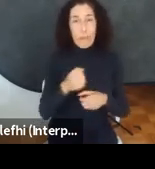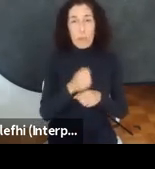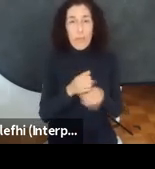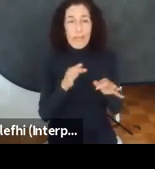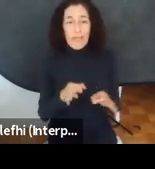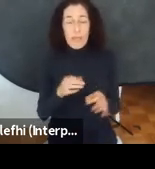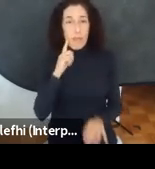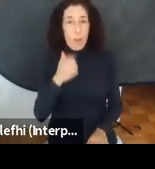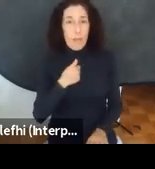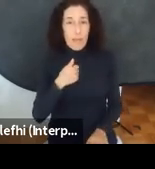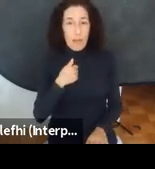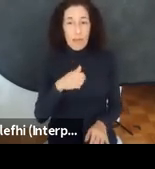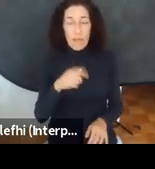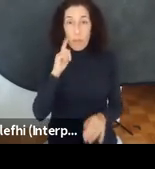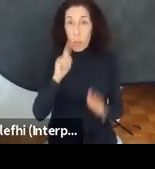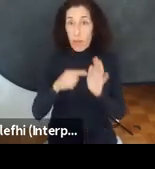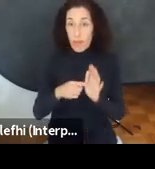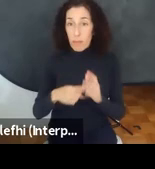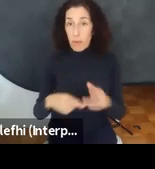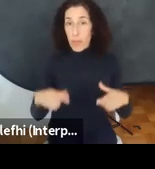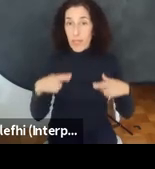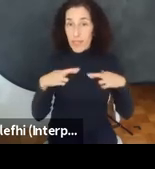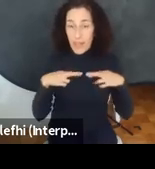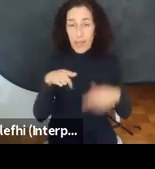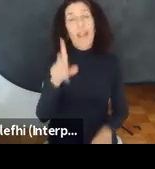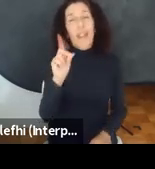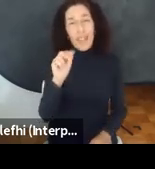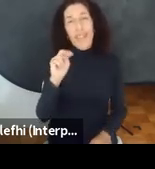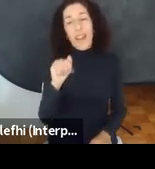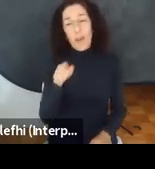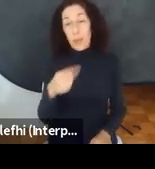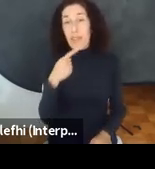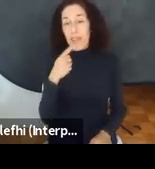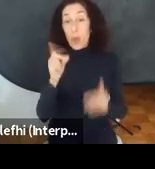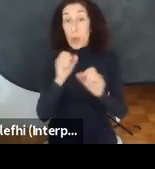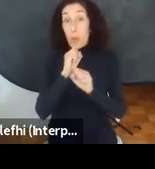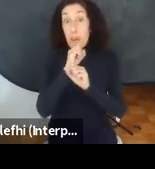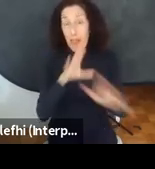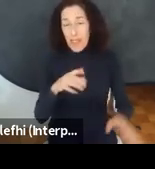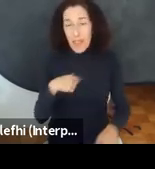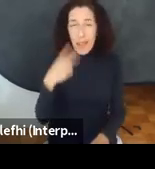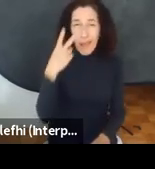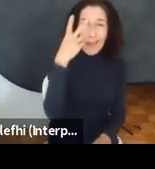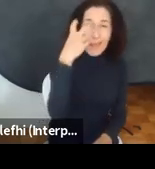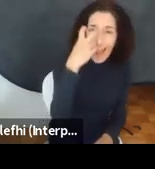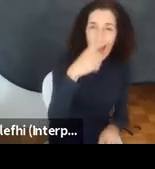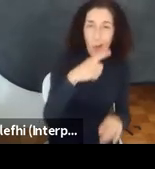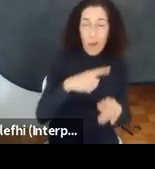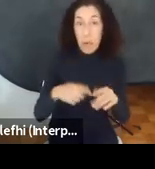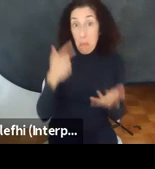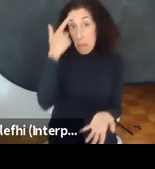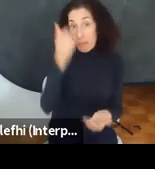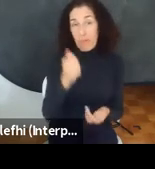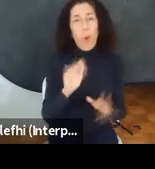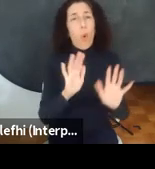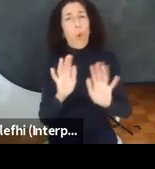I'm sure you do more than nothing, Donna, but if you want to do nothing, you're entitled to do that. Yeah. She's been traveling a lot. Matter of